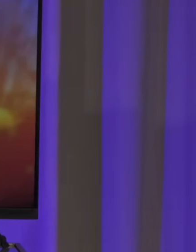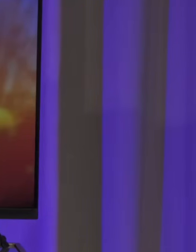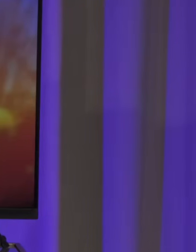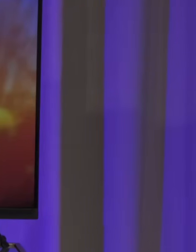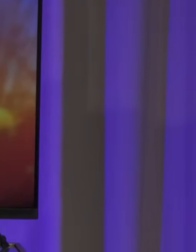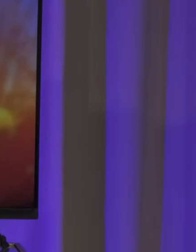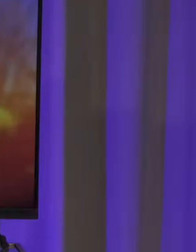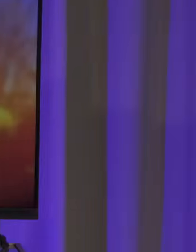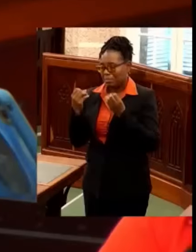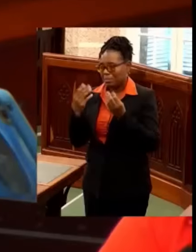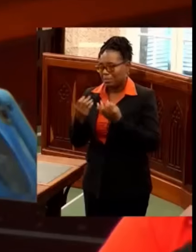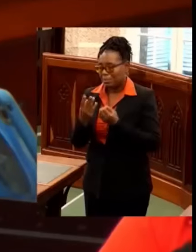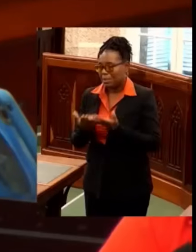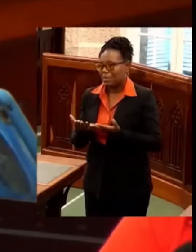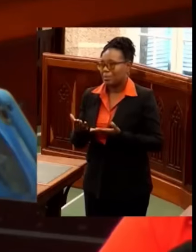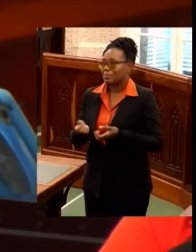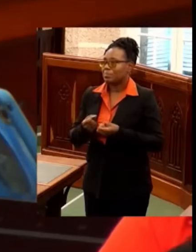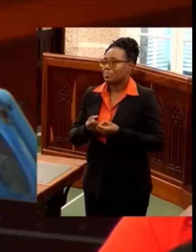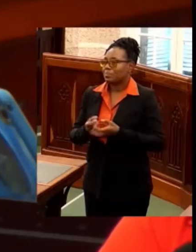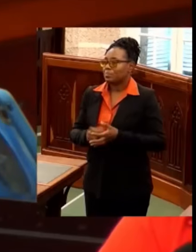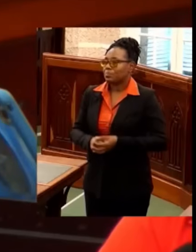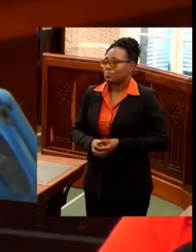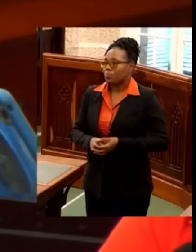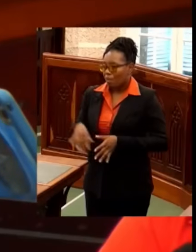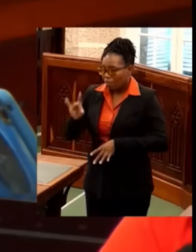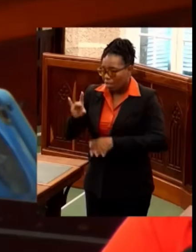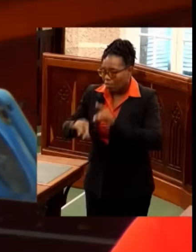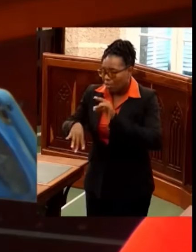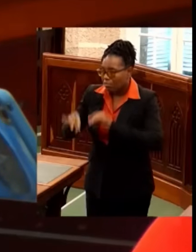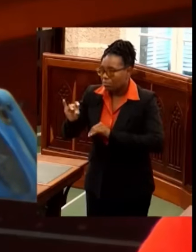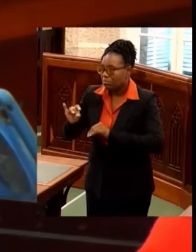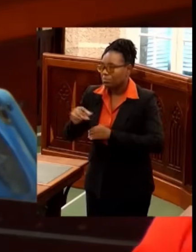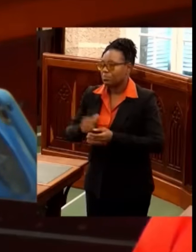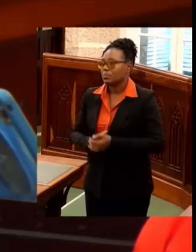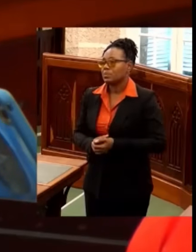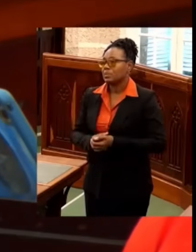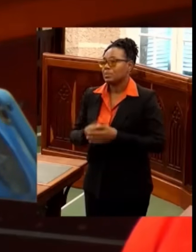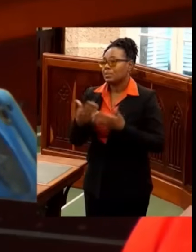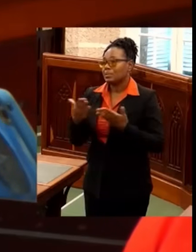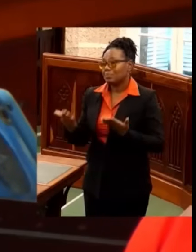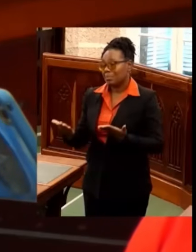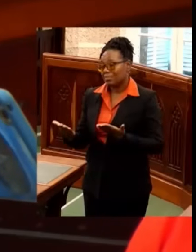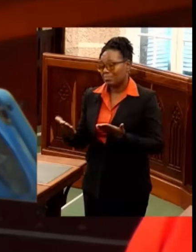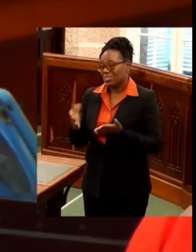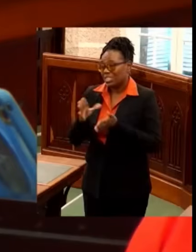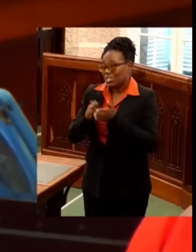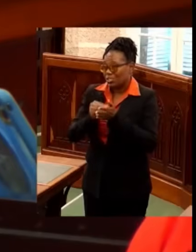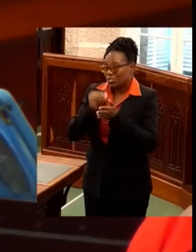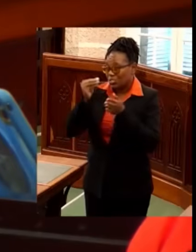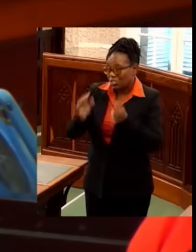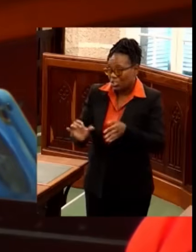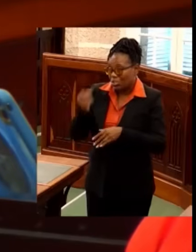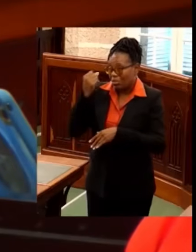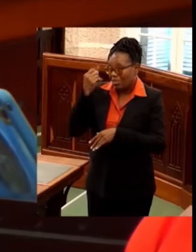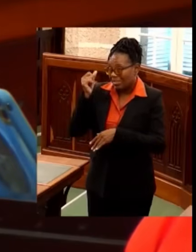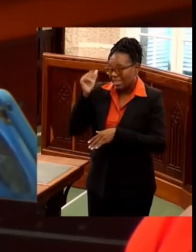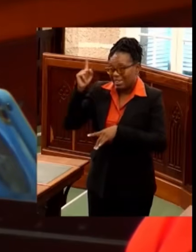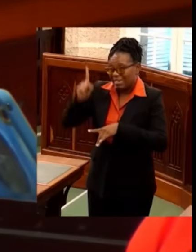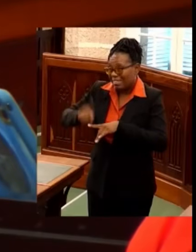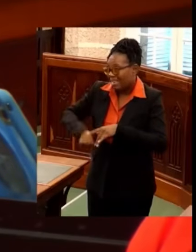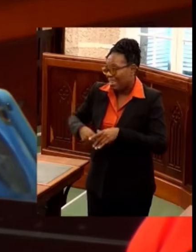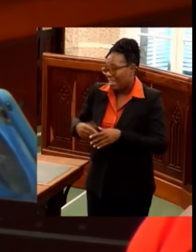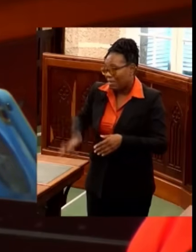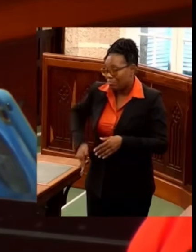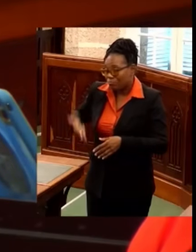the school plant. The unfortunate thing, though, is that while students understand that they cannot bring the